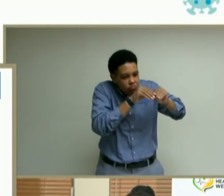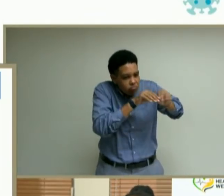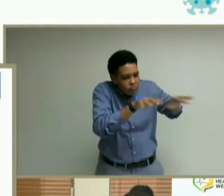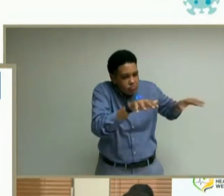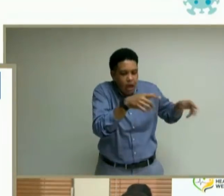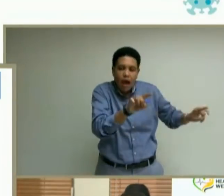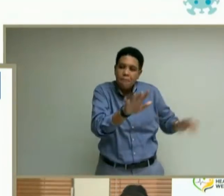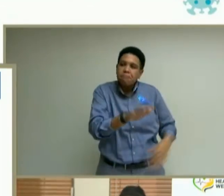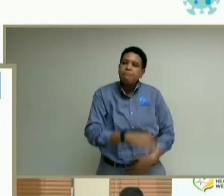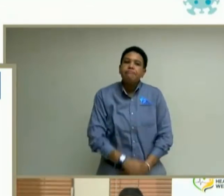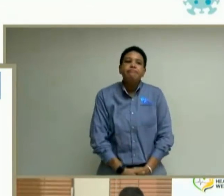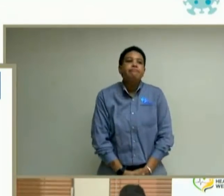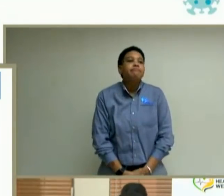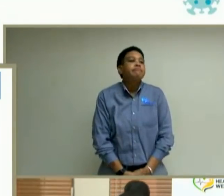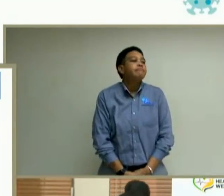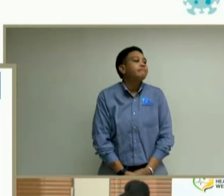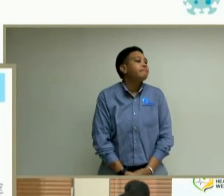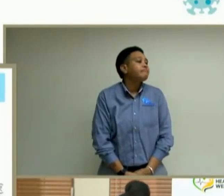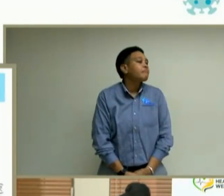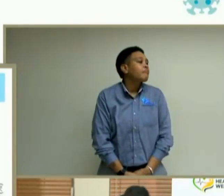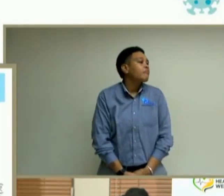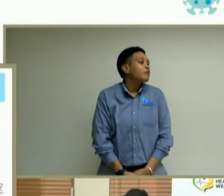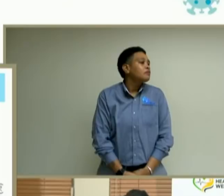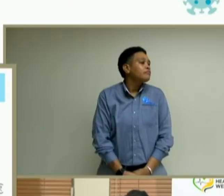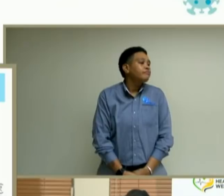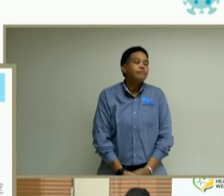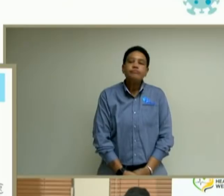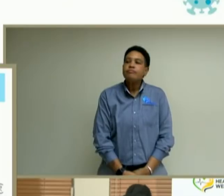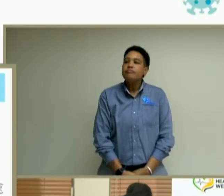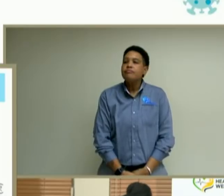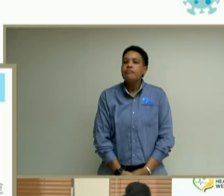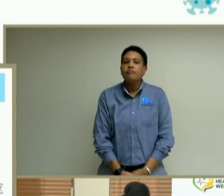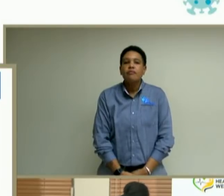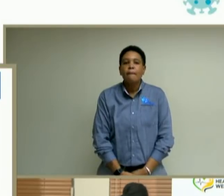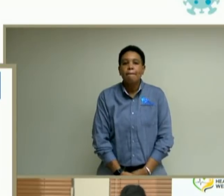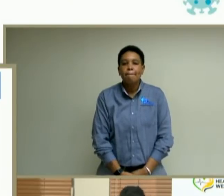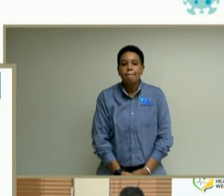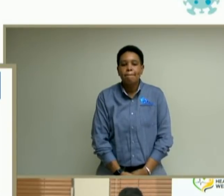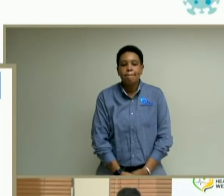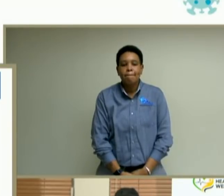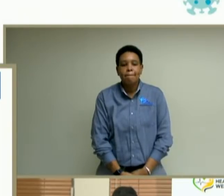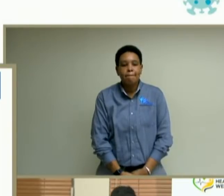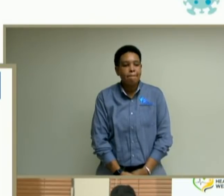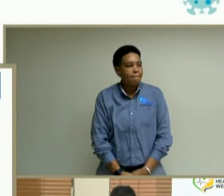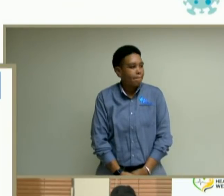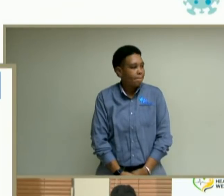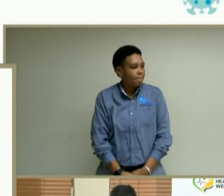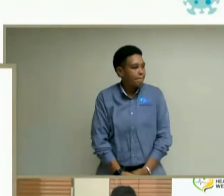cases. When we look at the